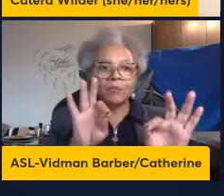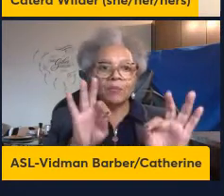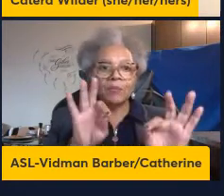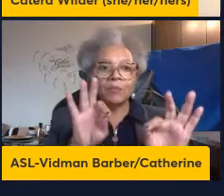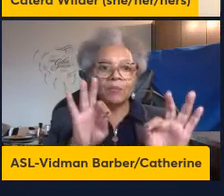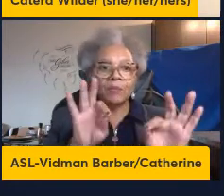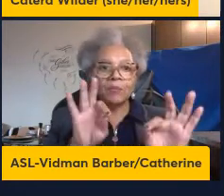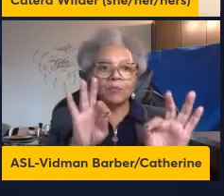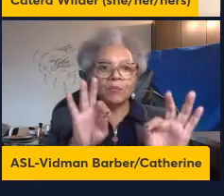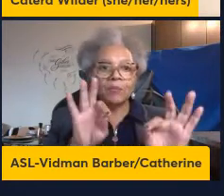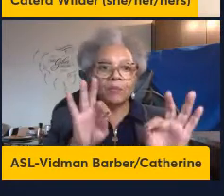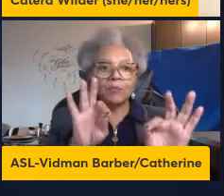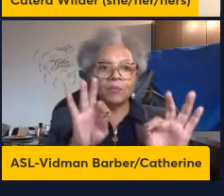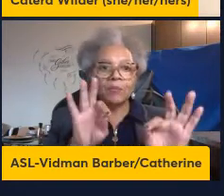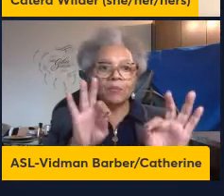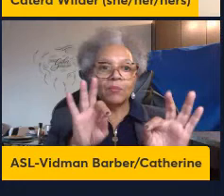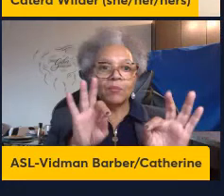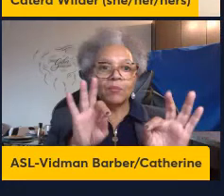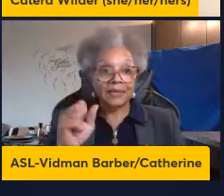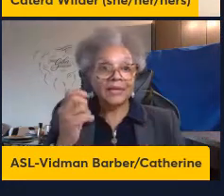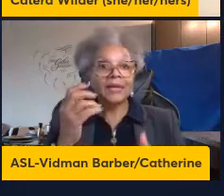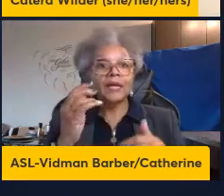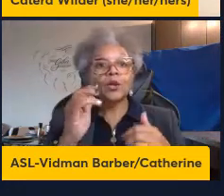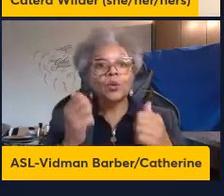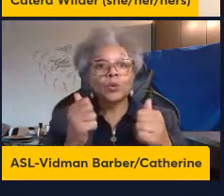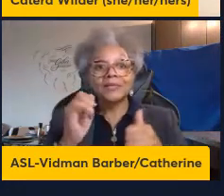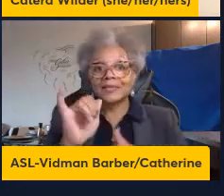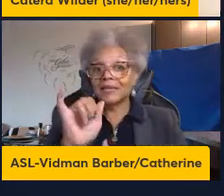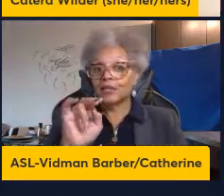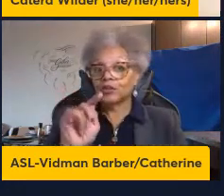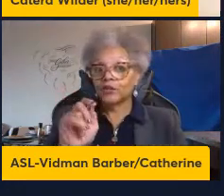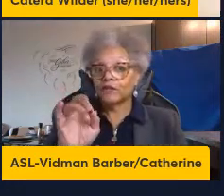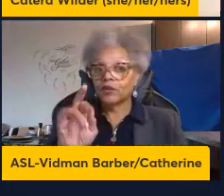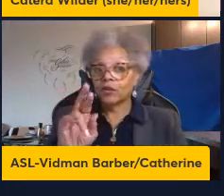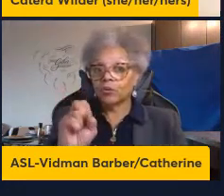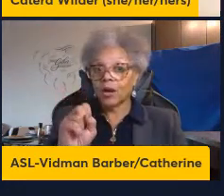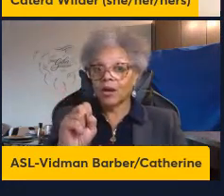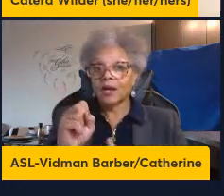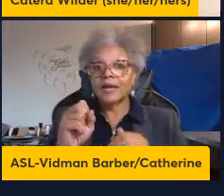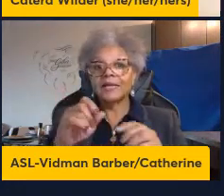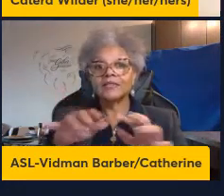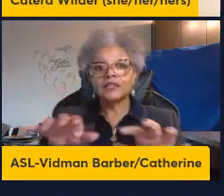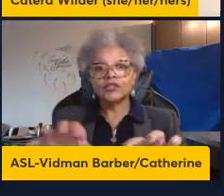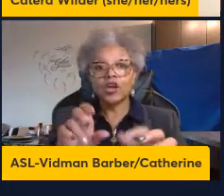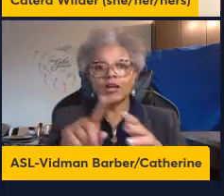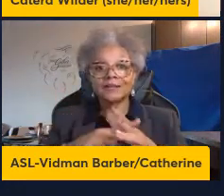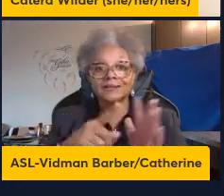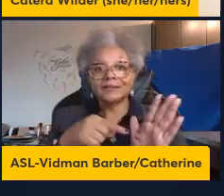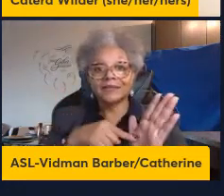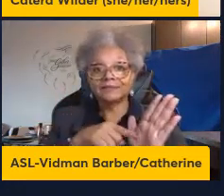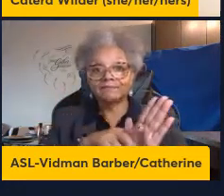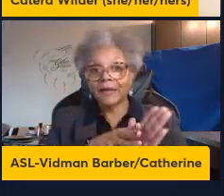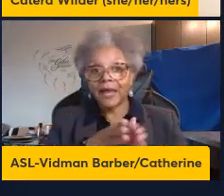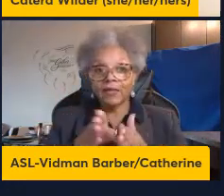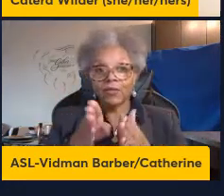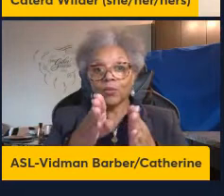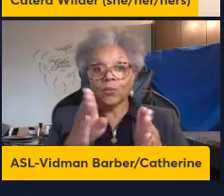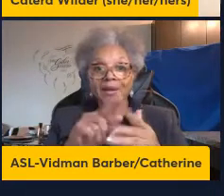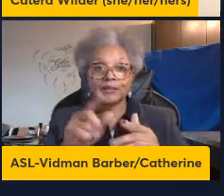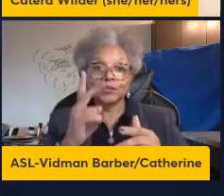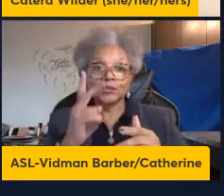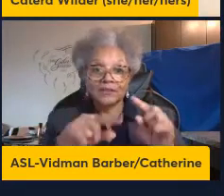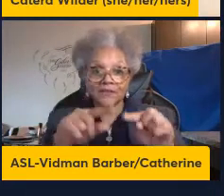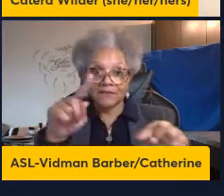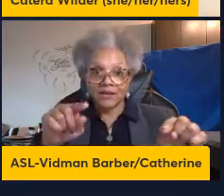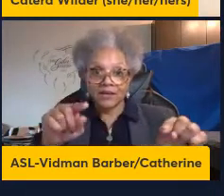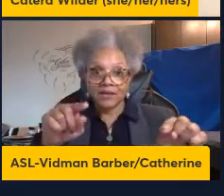which ligand, which interferon is actually activating this signaling pathway, especially as you can see here, these various